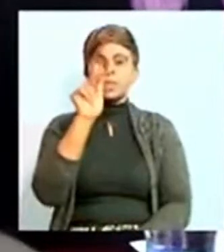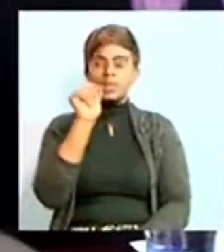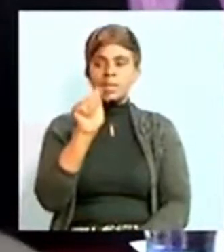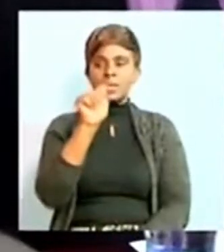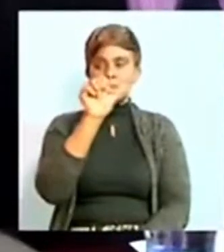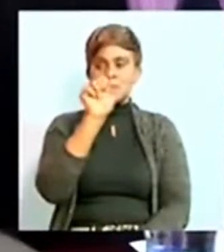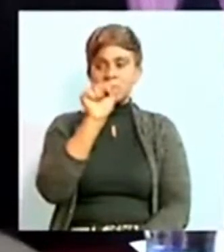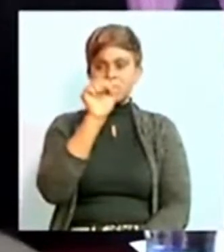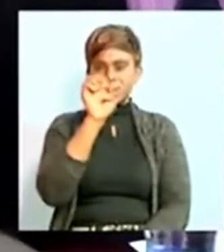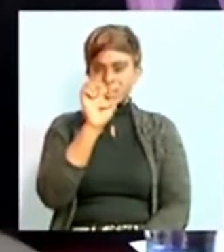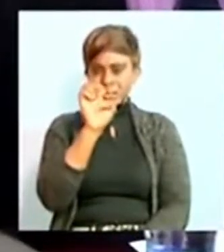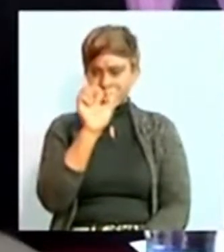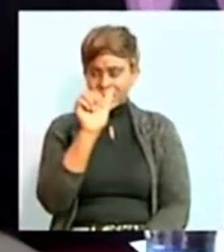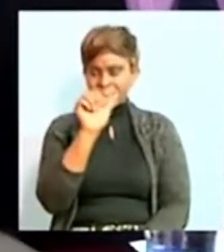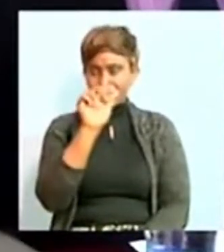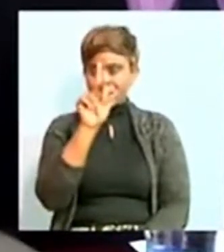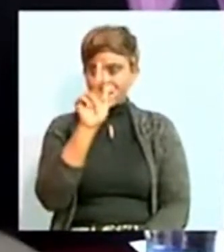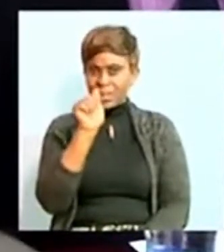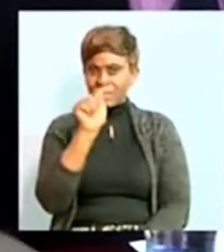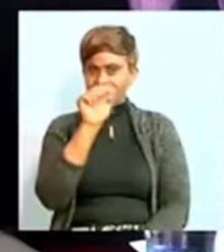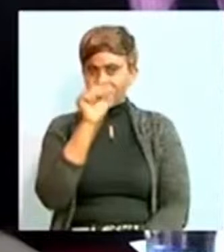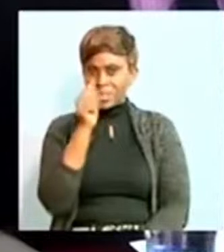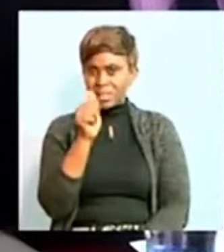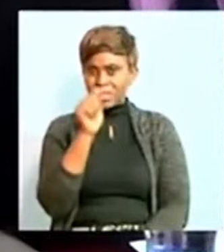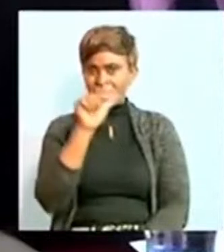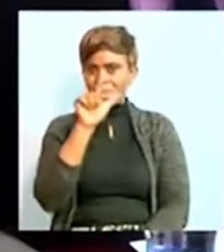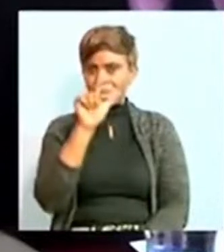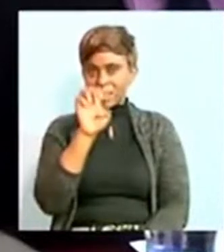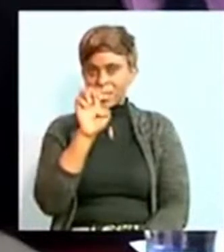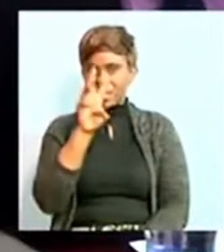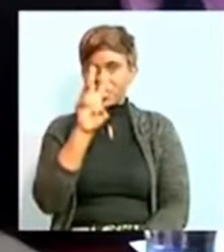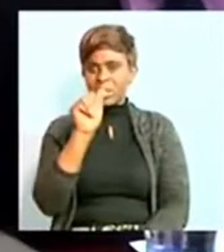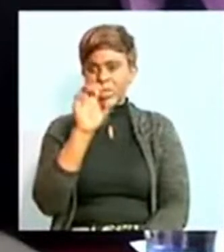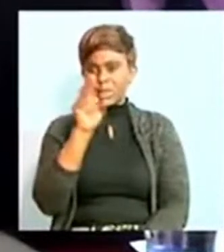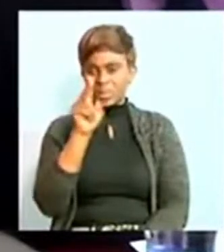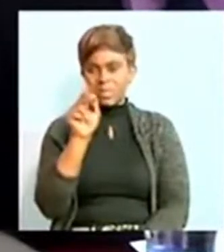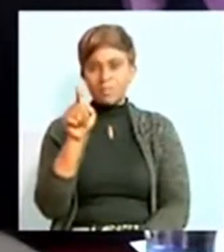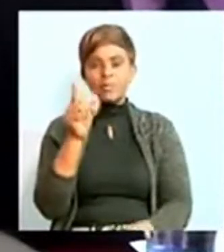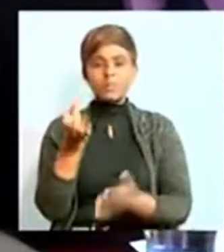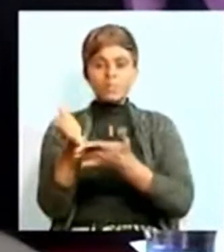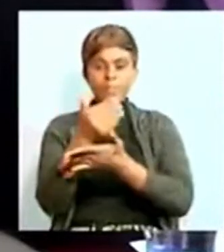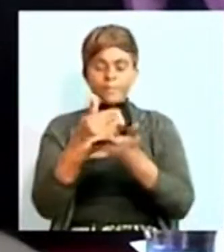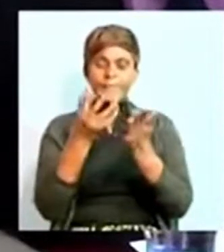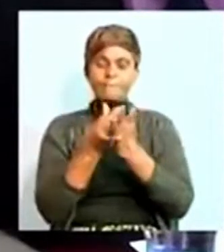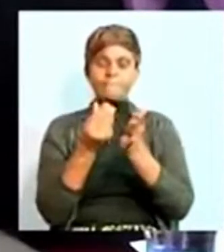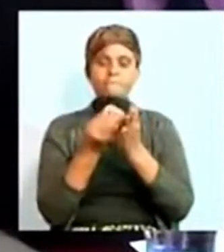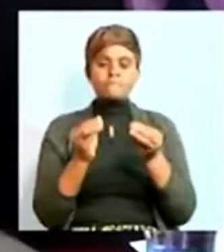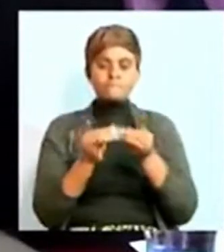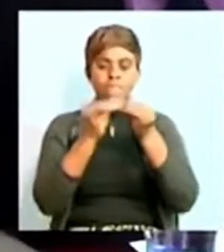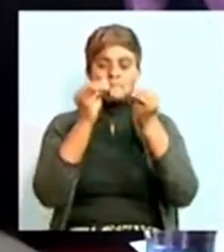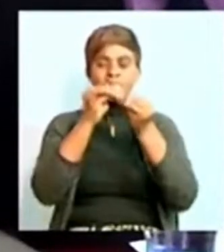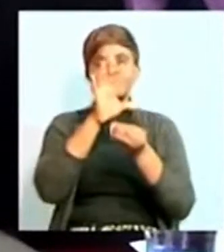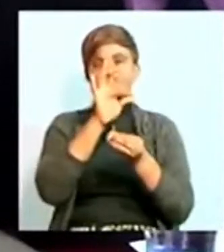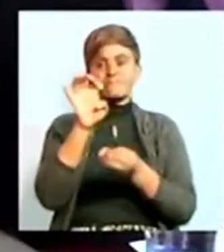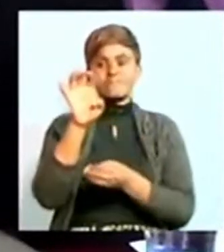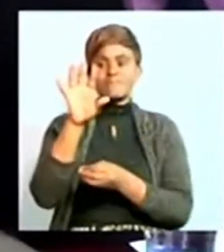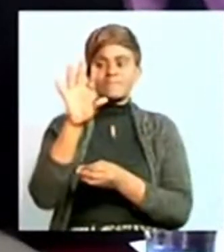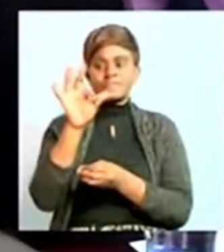Point. The council has so far utilized the total amount totaling to